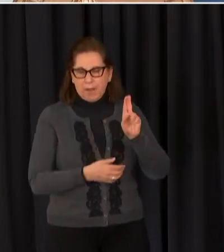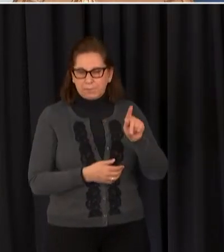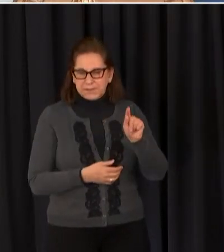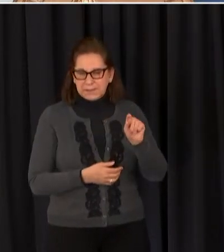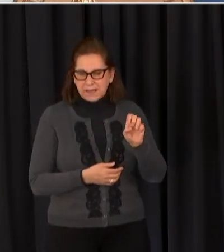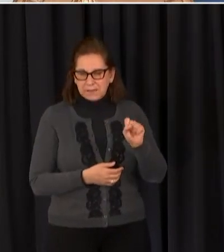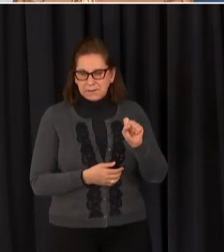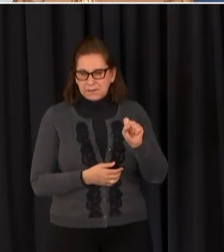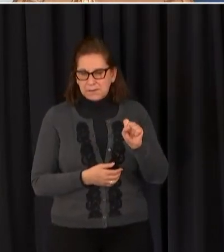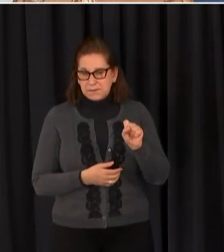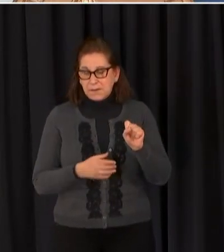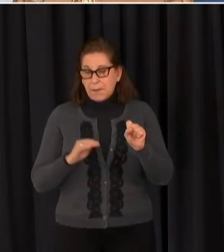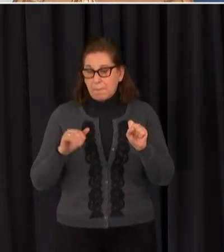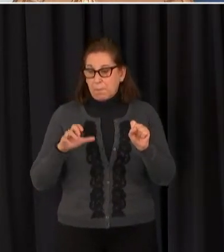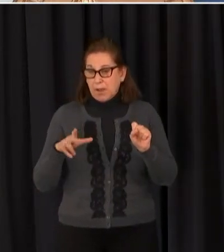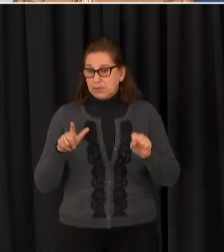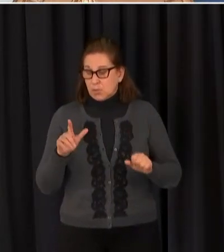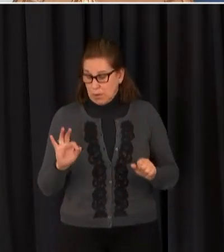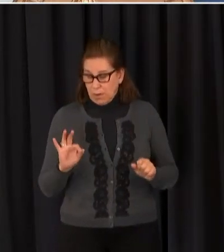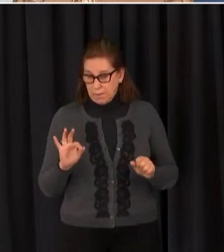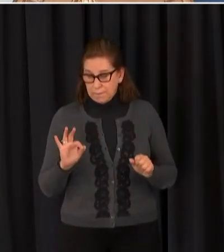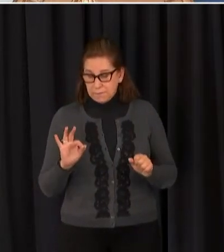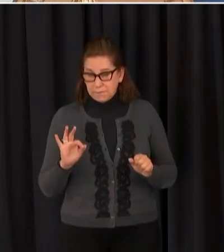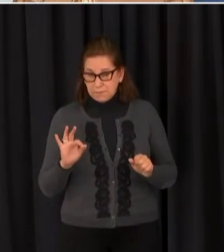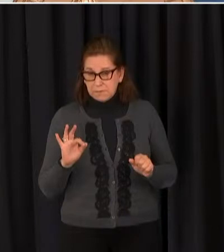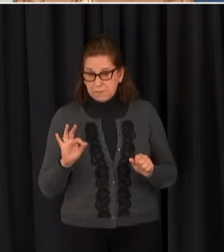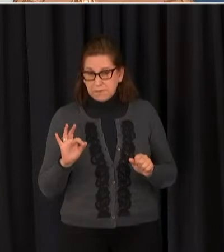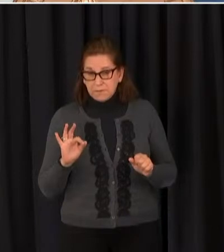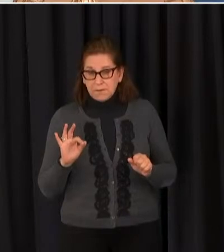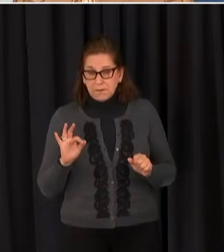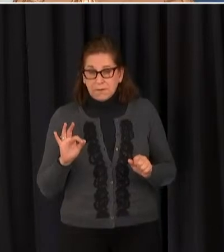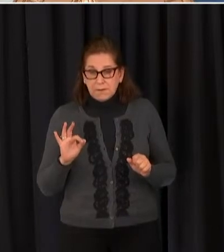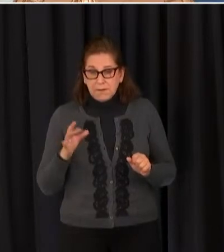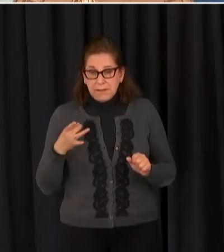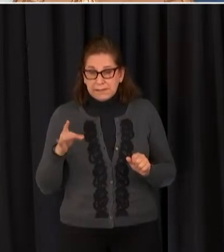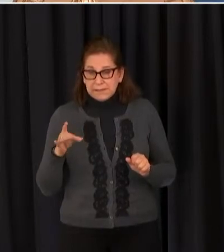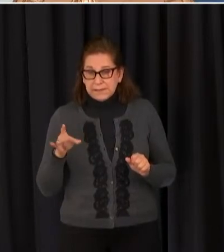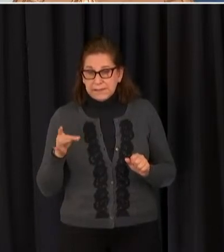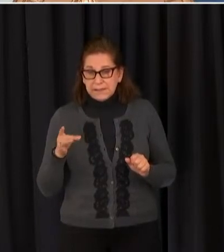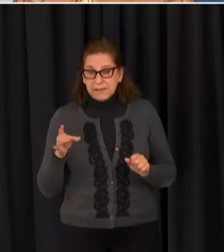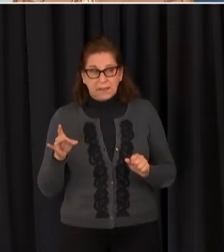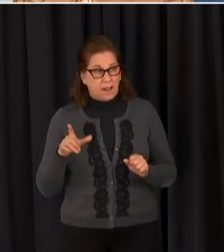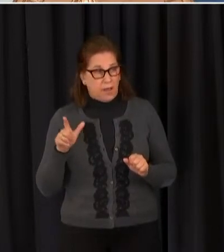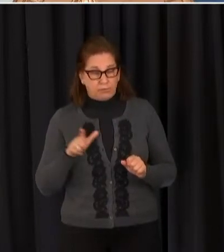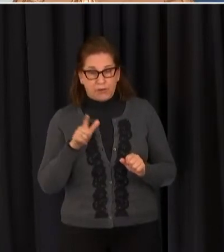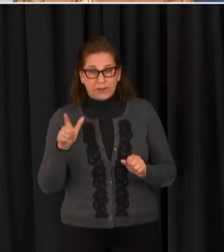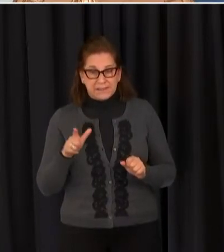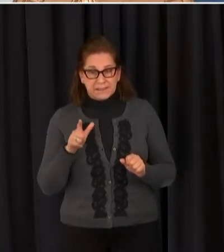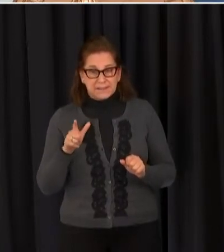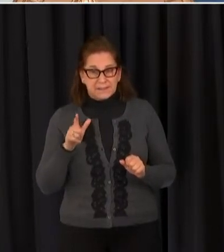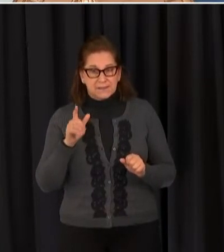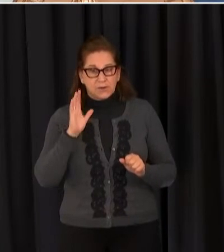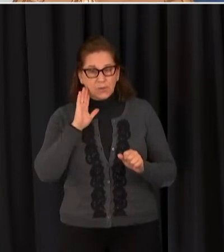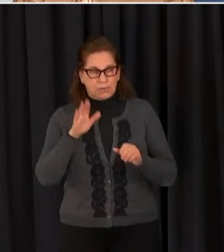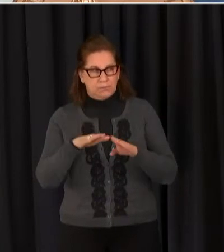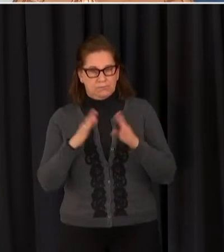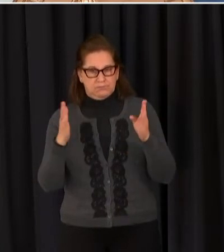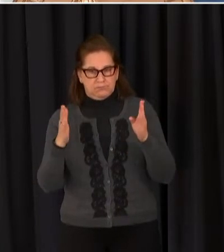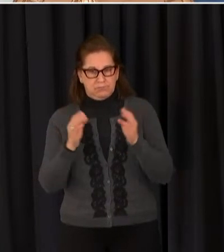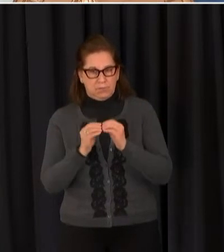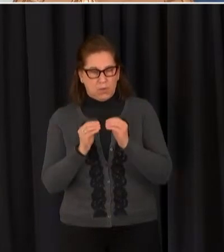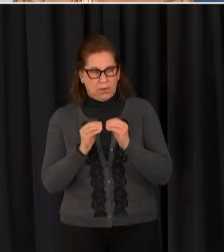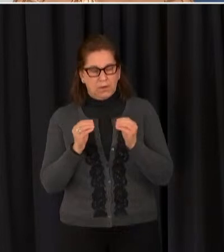March 29th, 18 currently operating libraries will begin to offer more